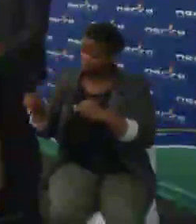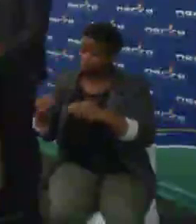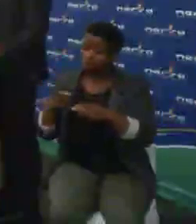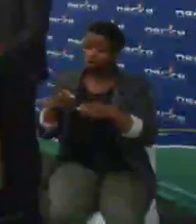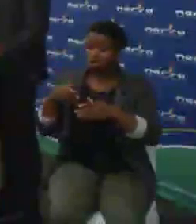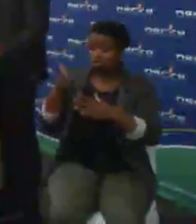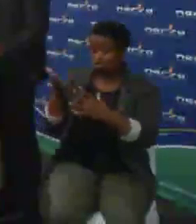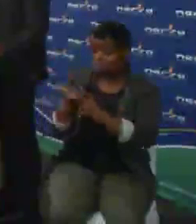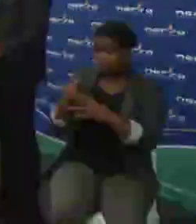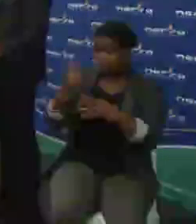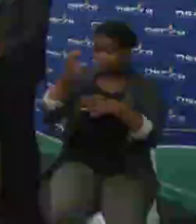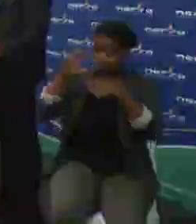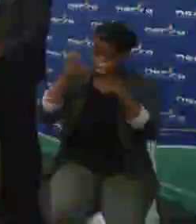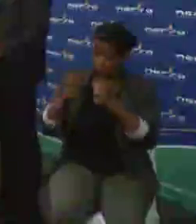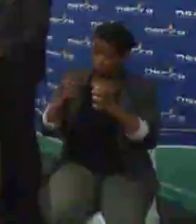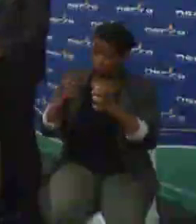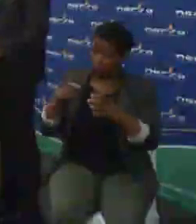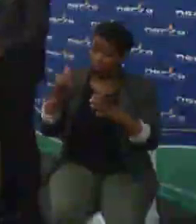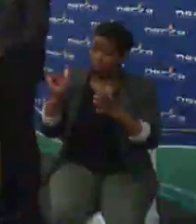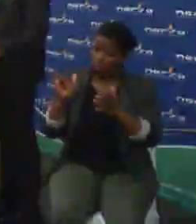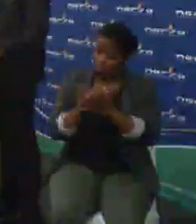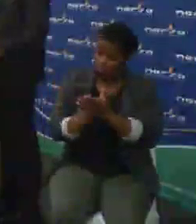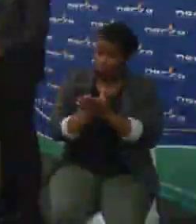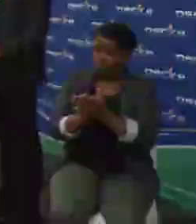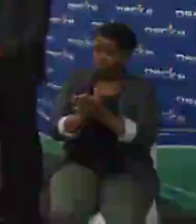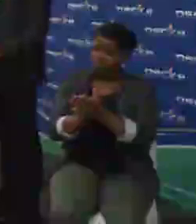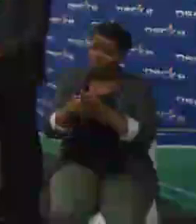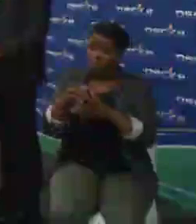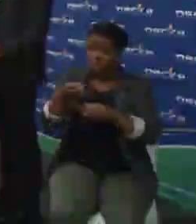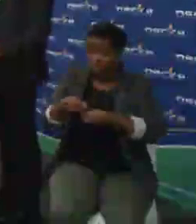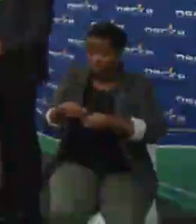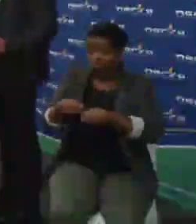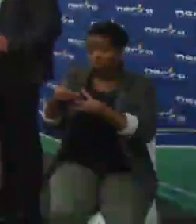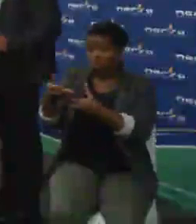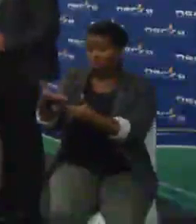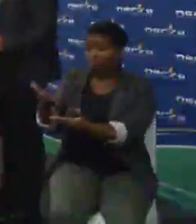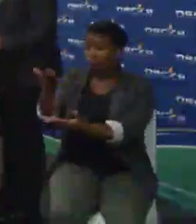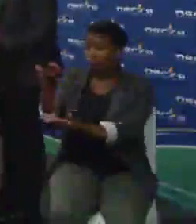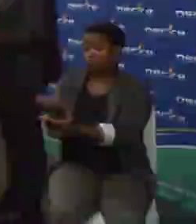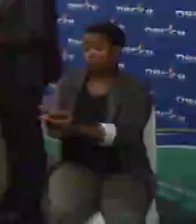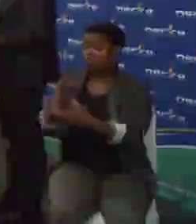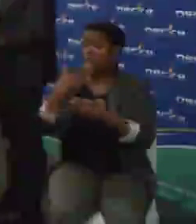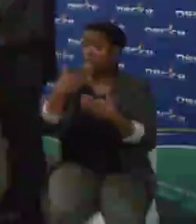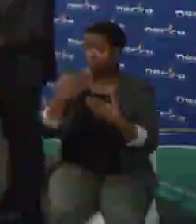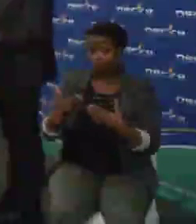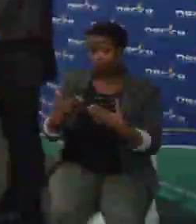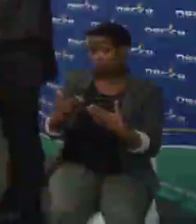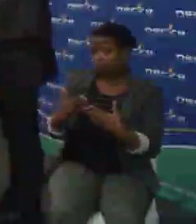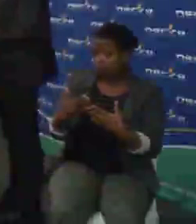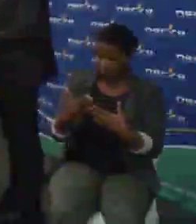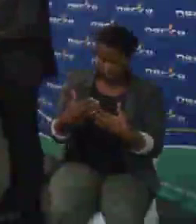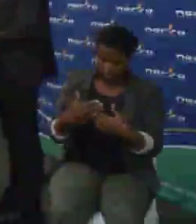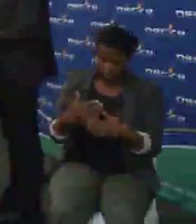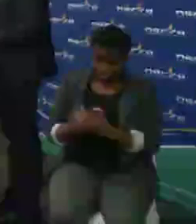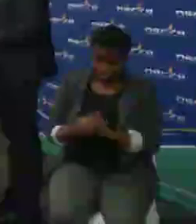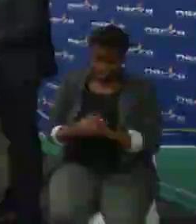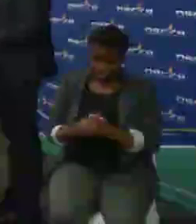Eskom. And that, in short, is our submission. Thank you very much for